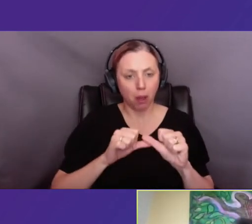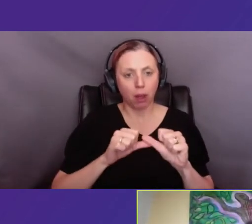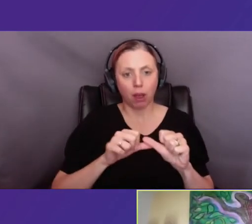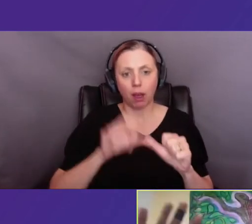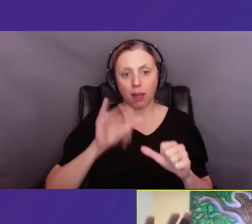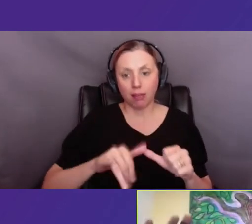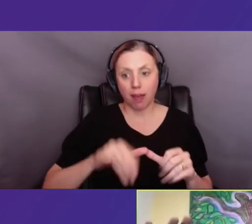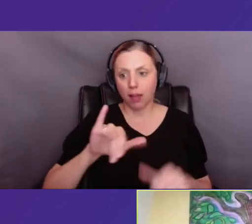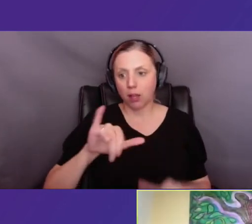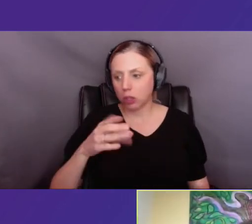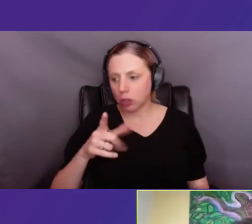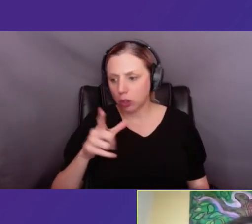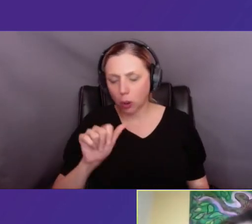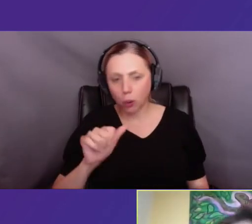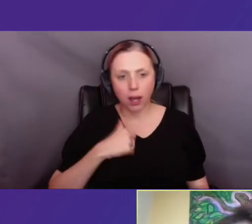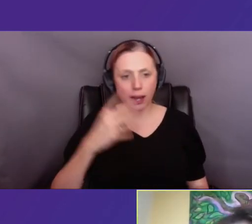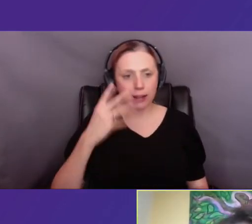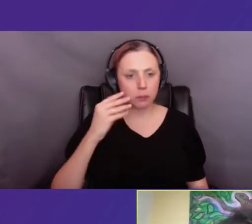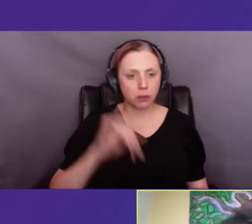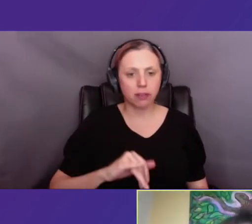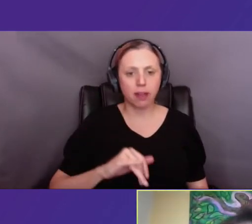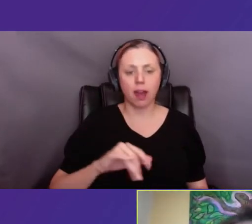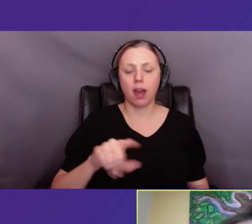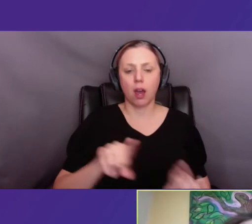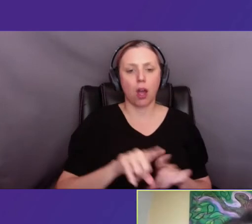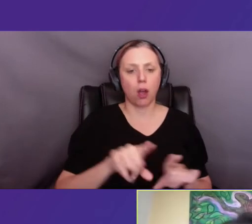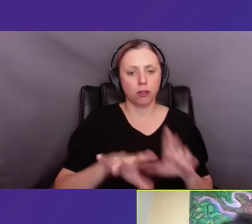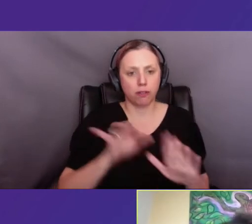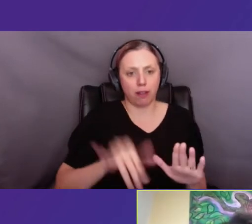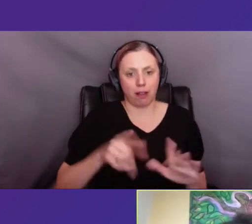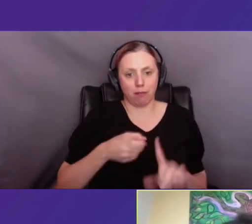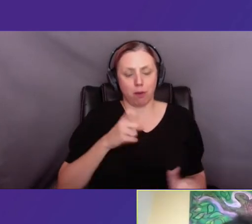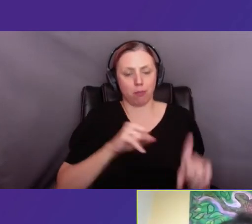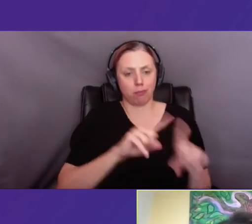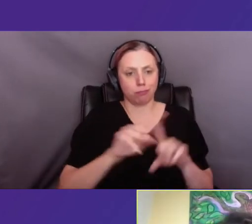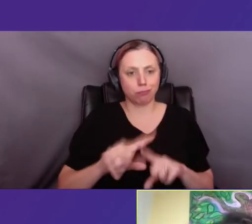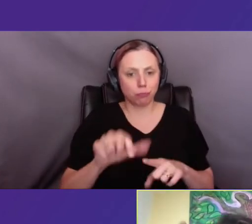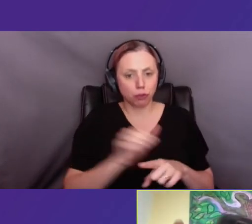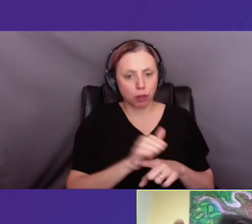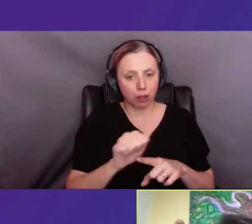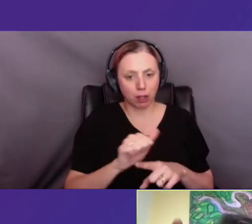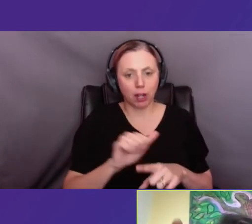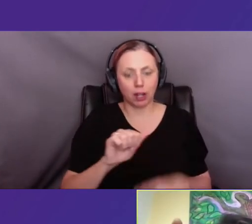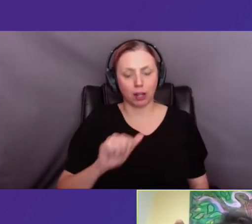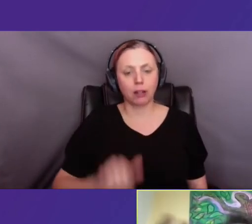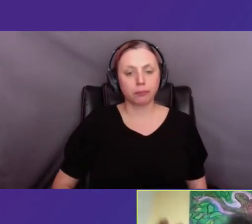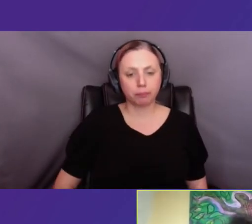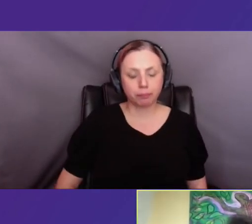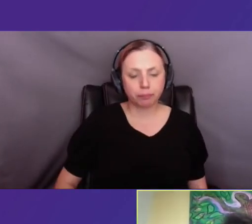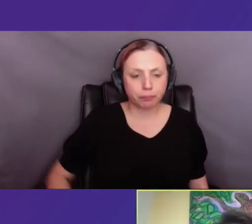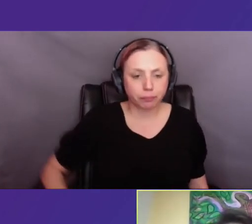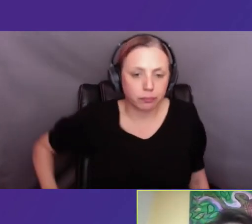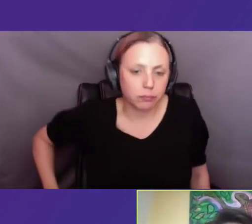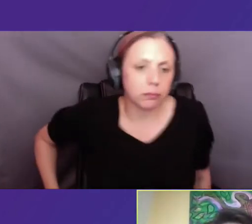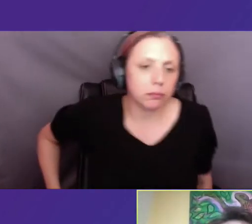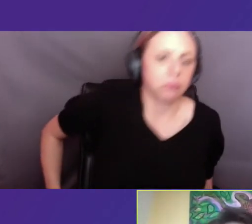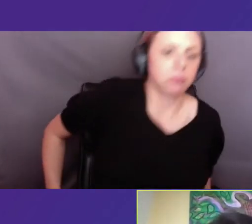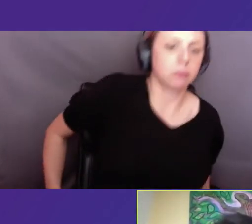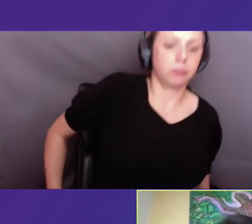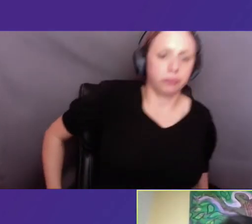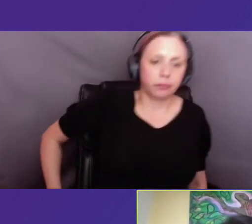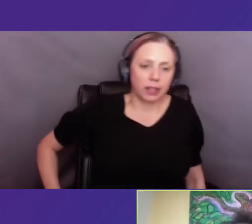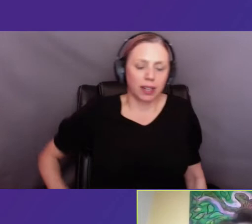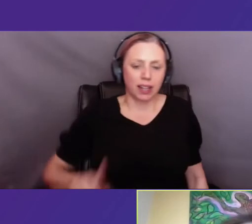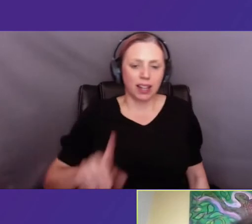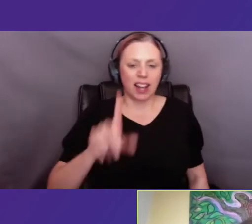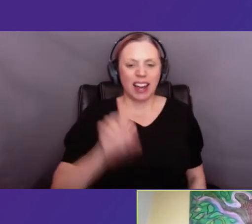I find that in Chow, training as much as I can, but I have to be careful where I select my